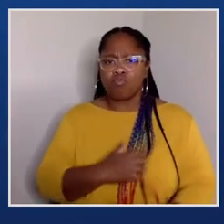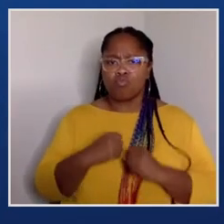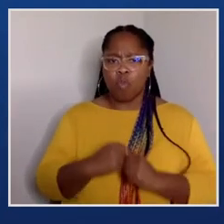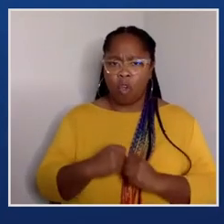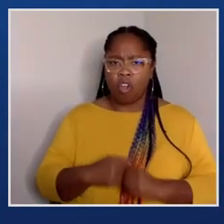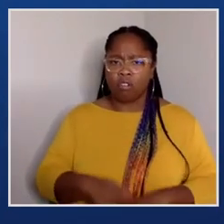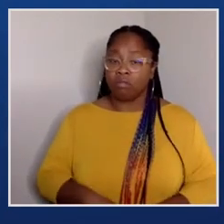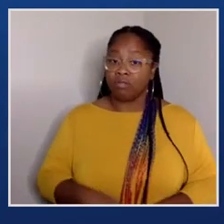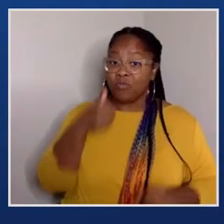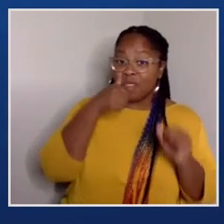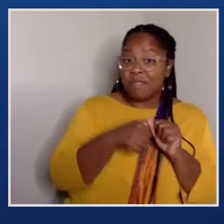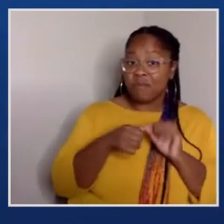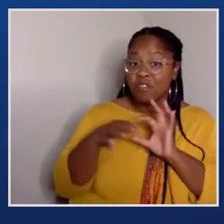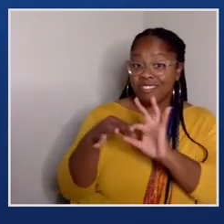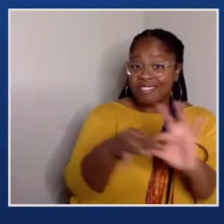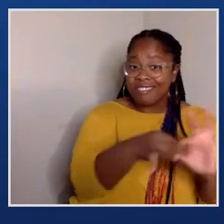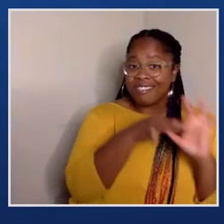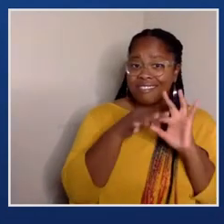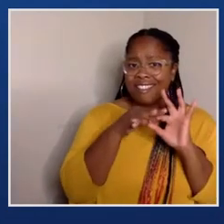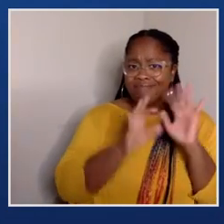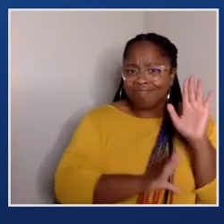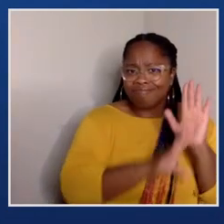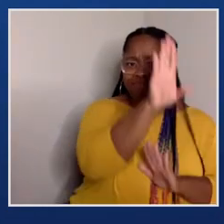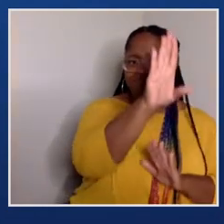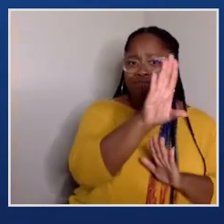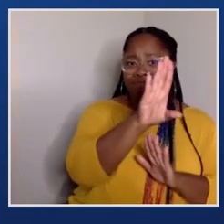we stand and divided we fall.